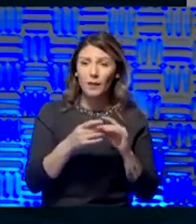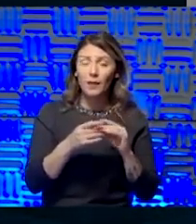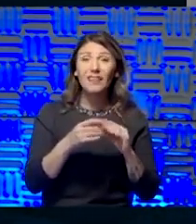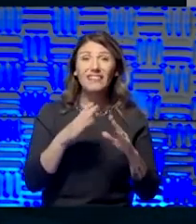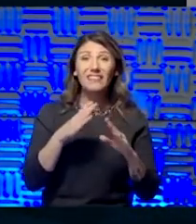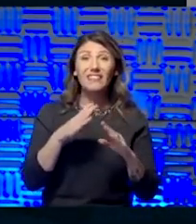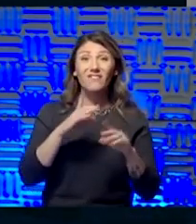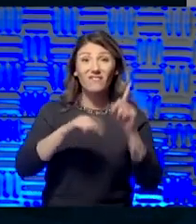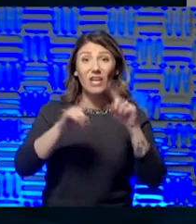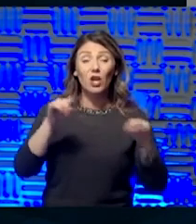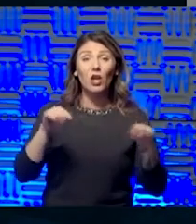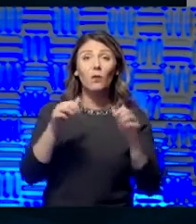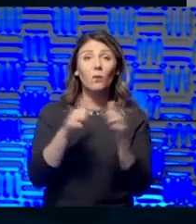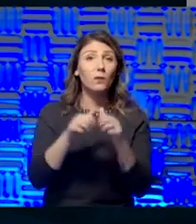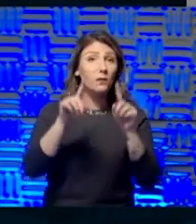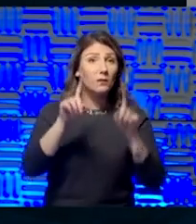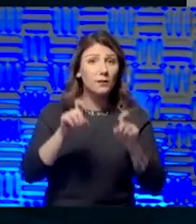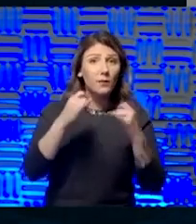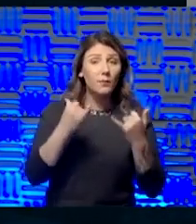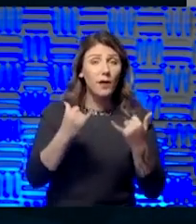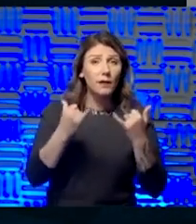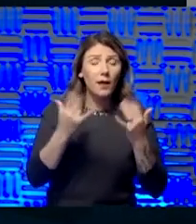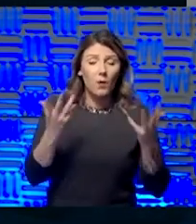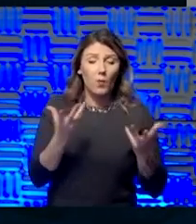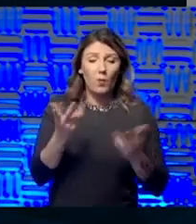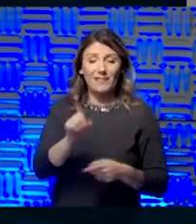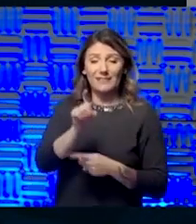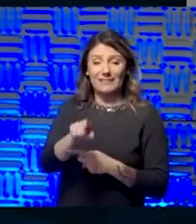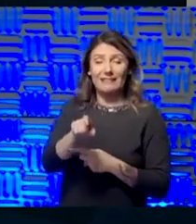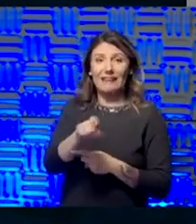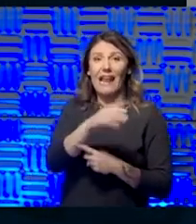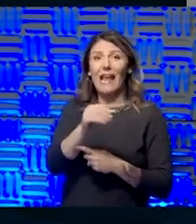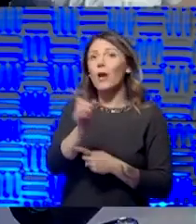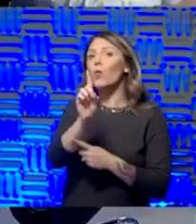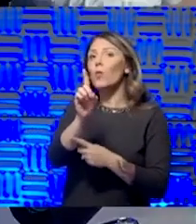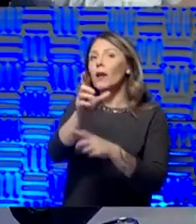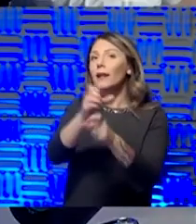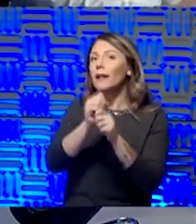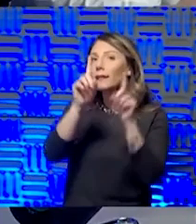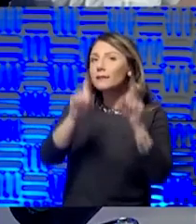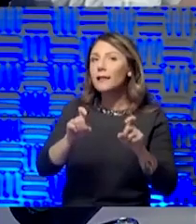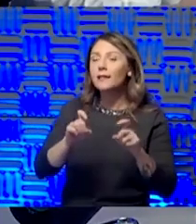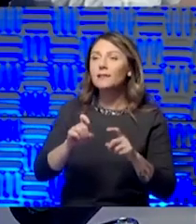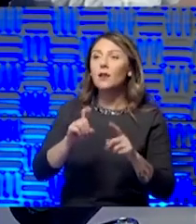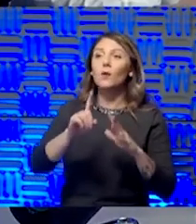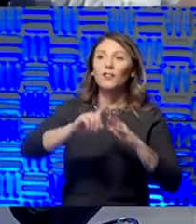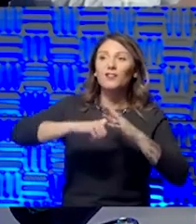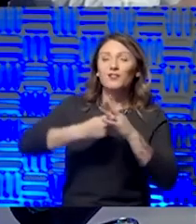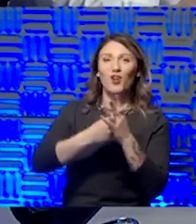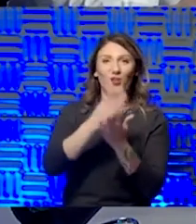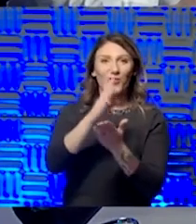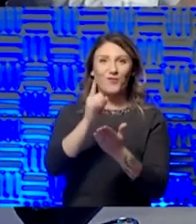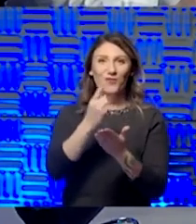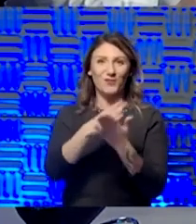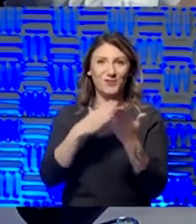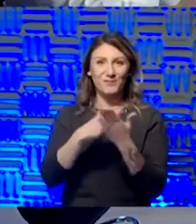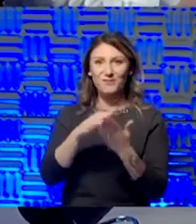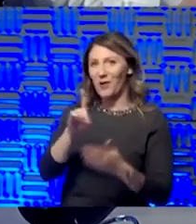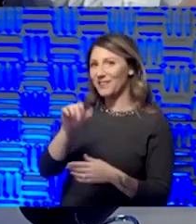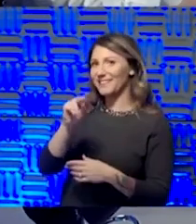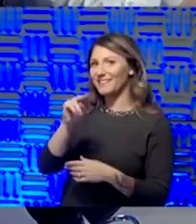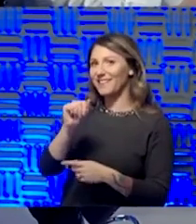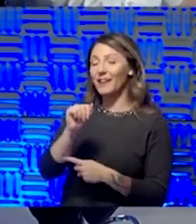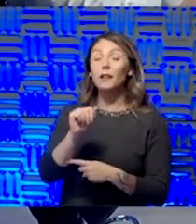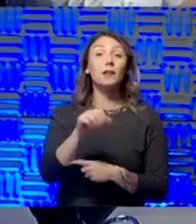barrier to testing right now, and what is needed and where can you get it? You bet. Let's start with the first part of that, Dana. I think that's up your alley. Yeah,